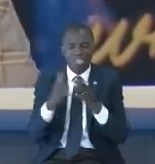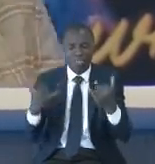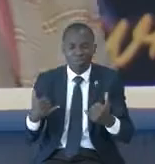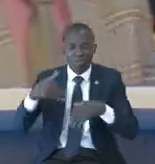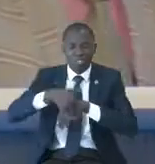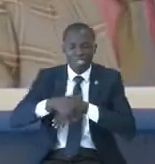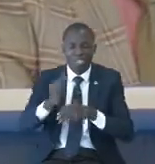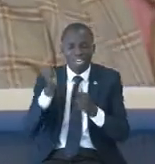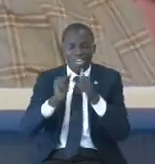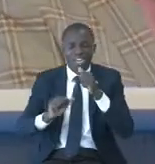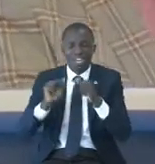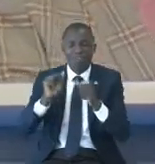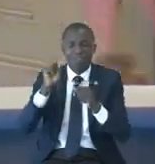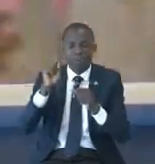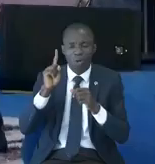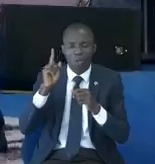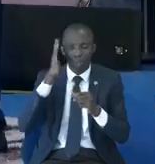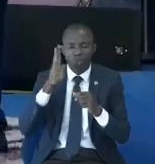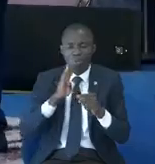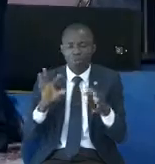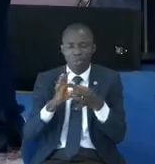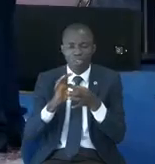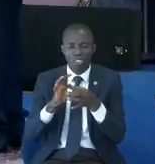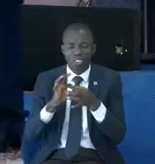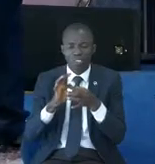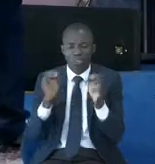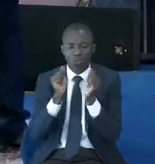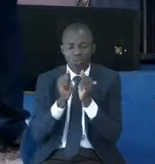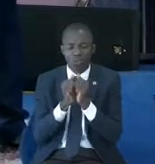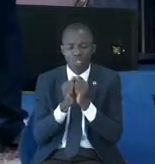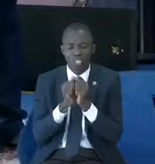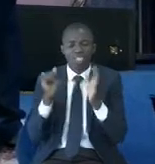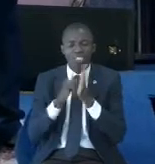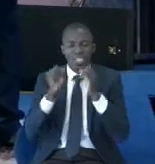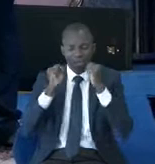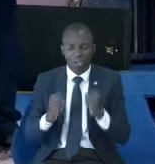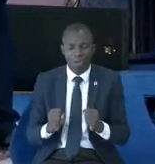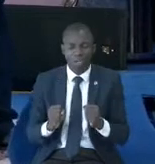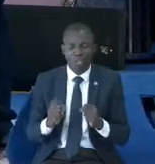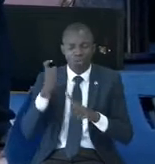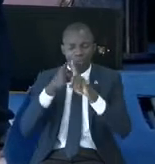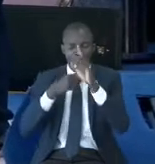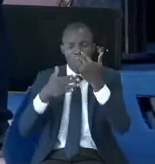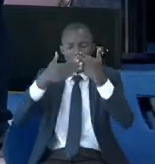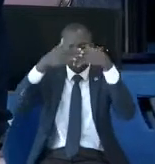tonight everyone will be connected with that power from